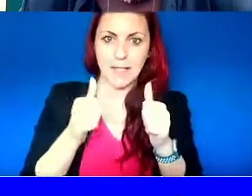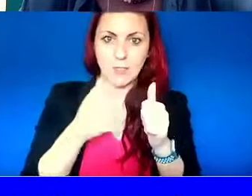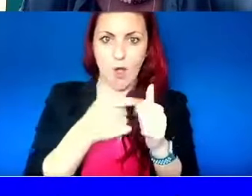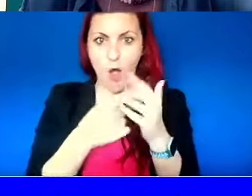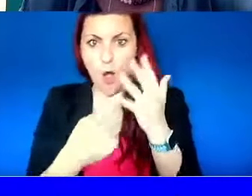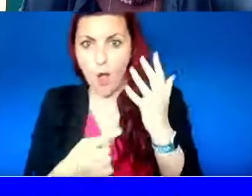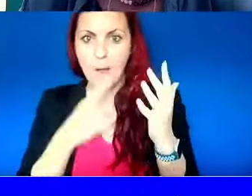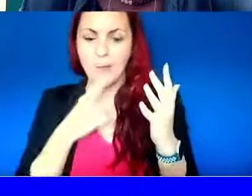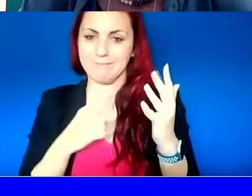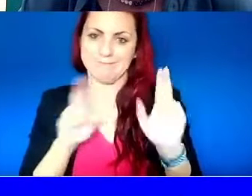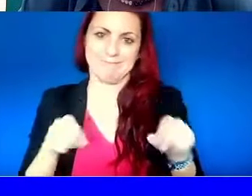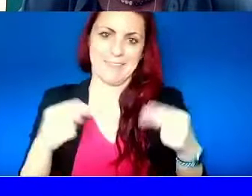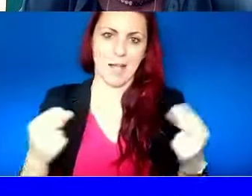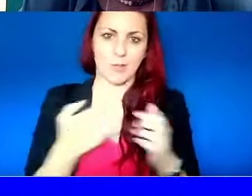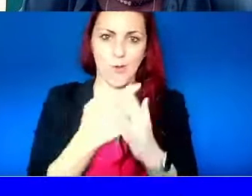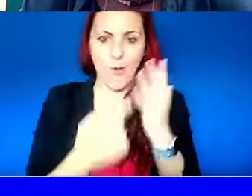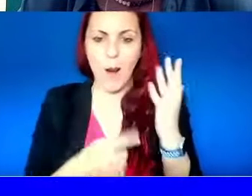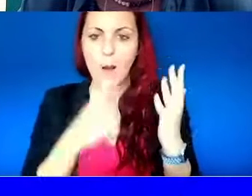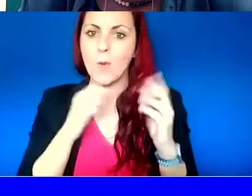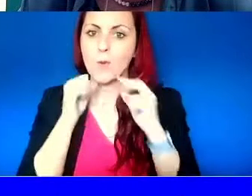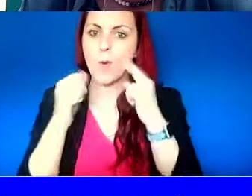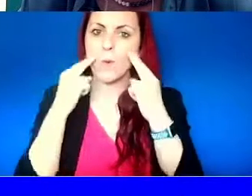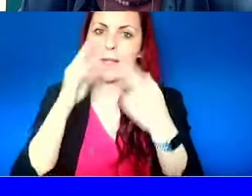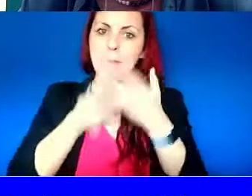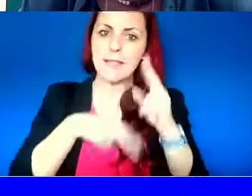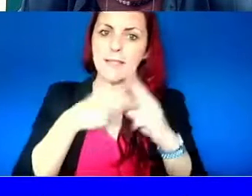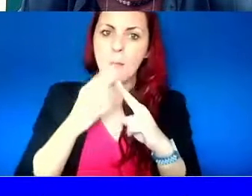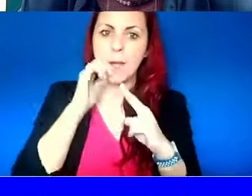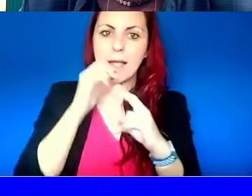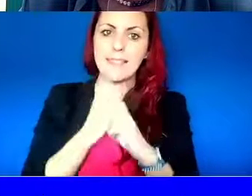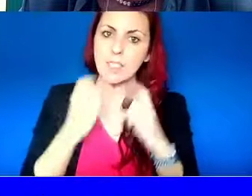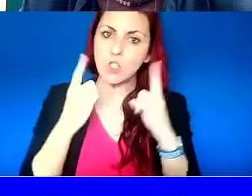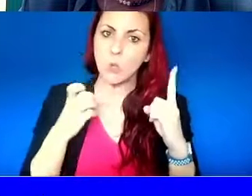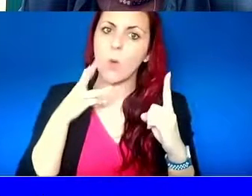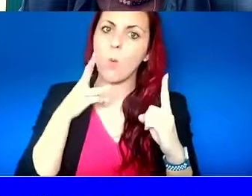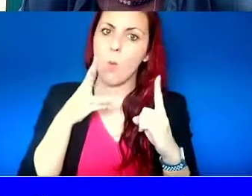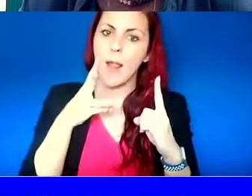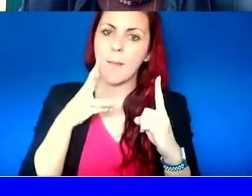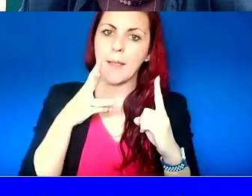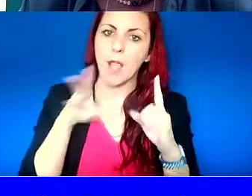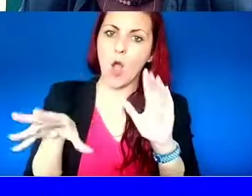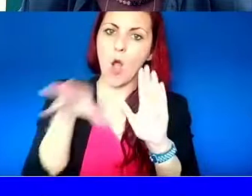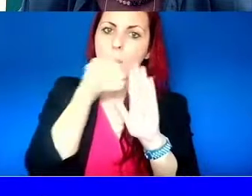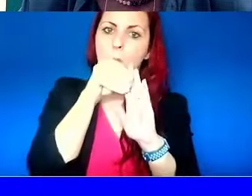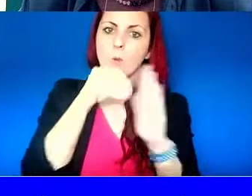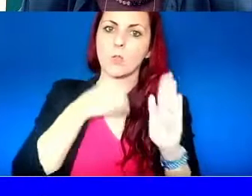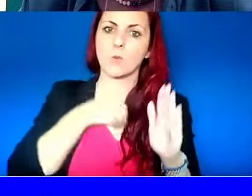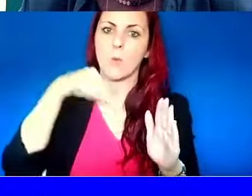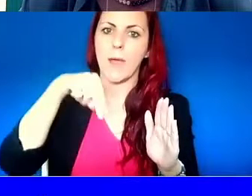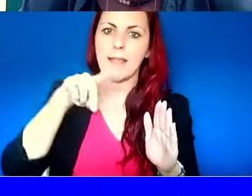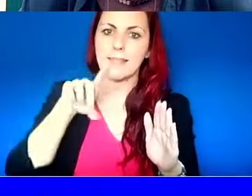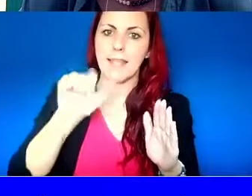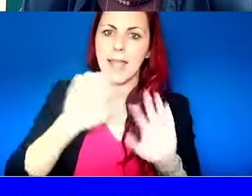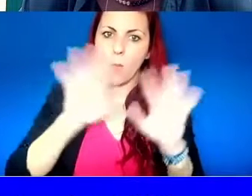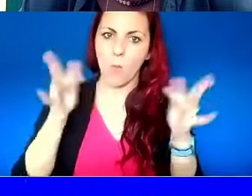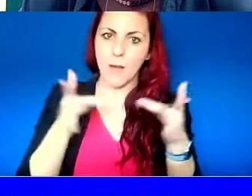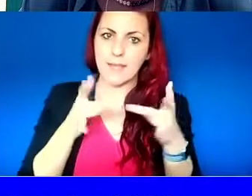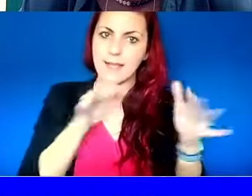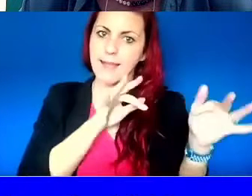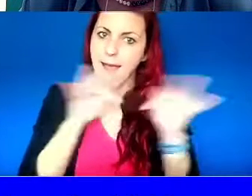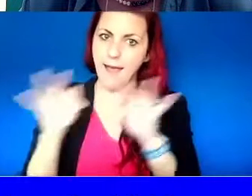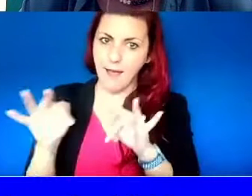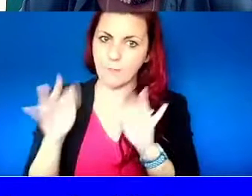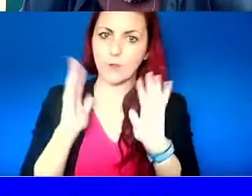so. But there's no need to miss out, as each presentation are going to be uploaded to the NDA website after this